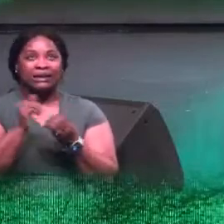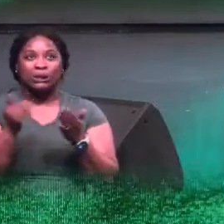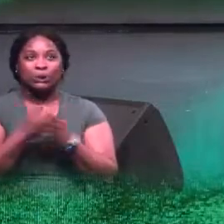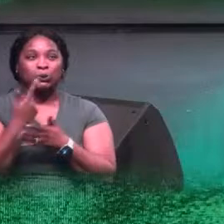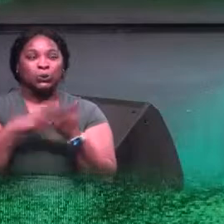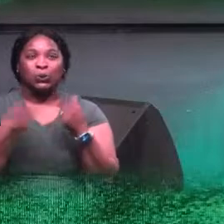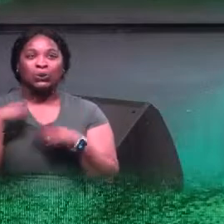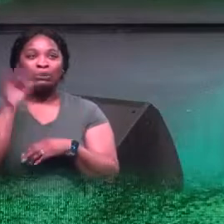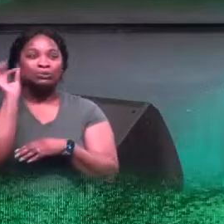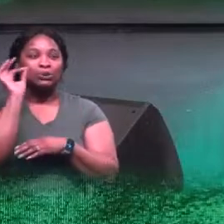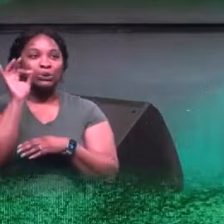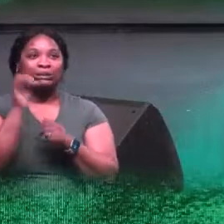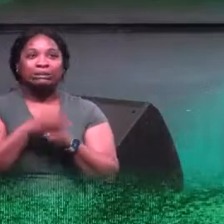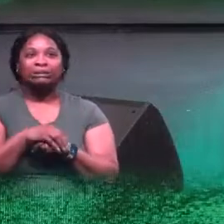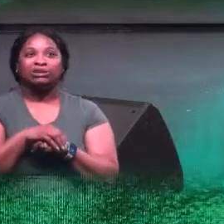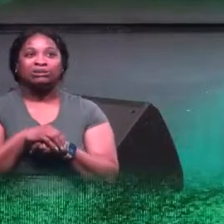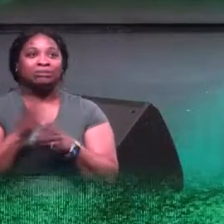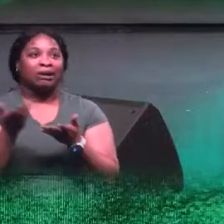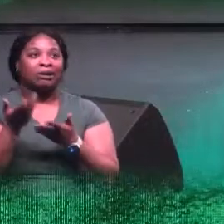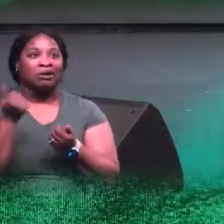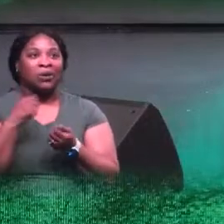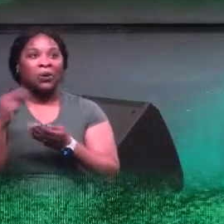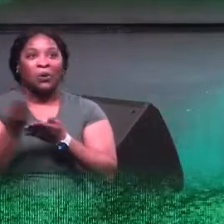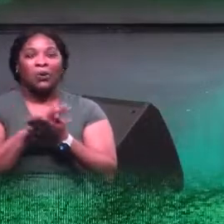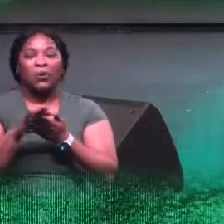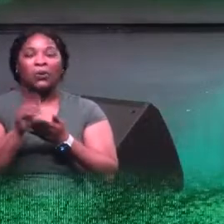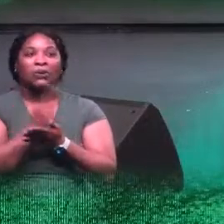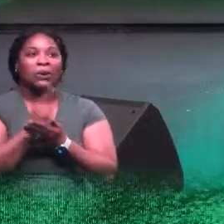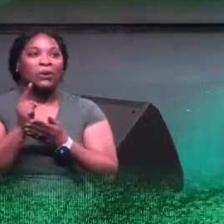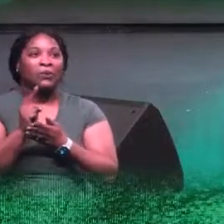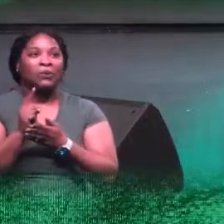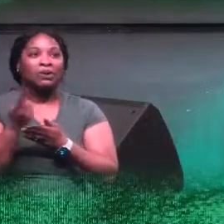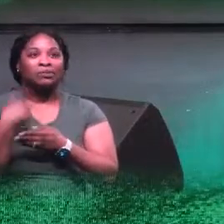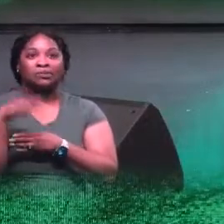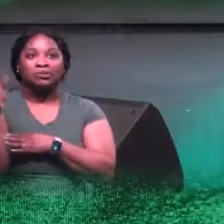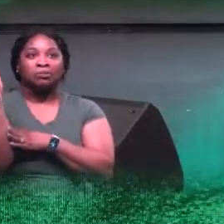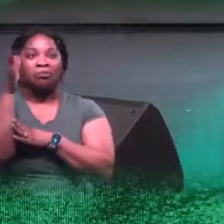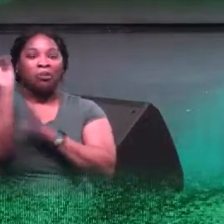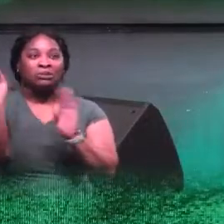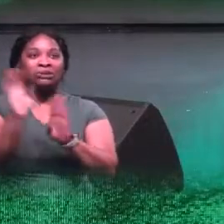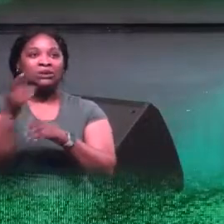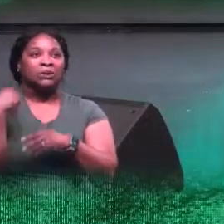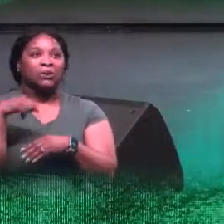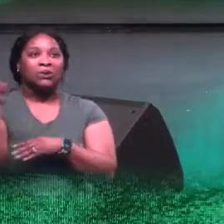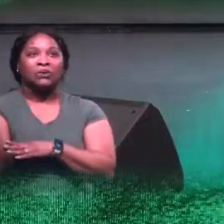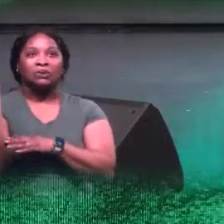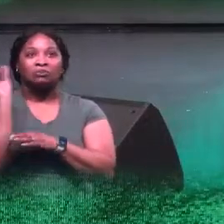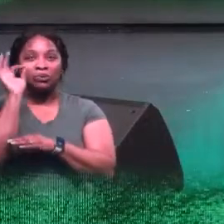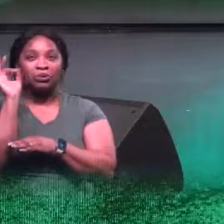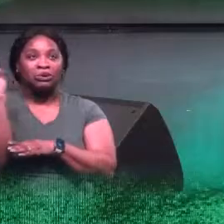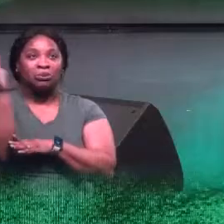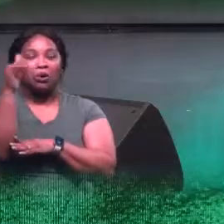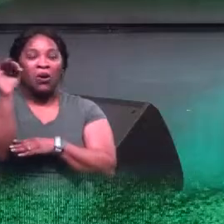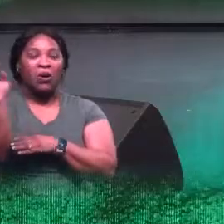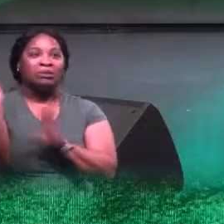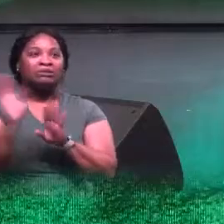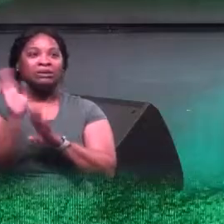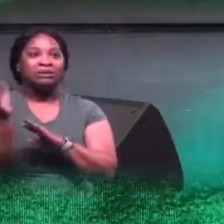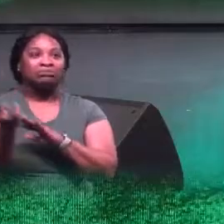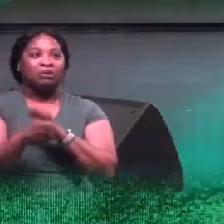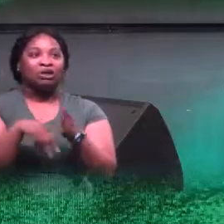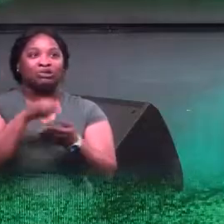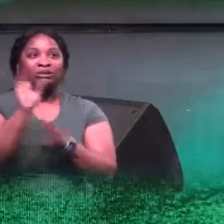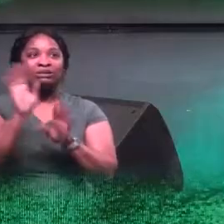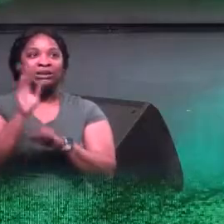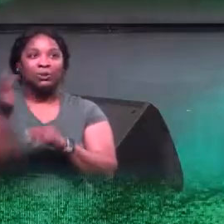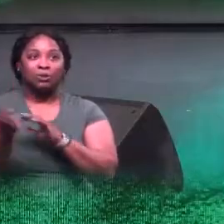Holy Week. There's no mystery that on Palm Sunday we're going to preach Palm Sunday. On Resurrection Sunday we're going to